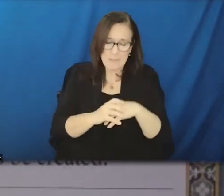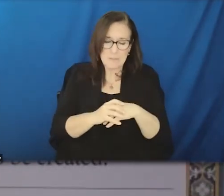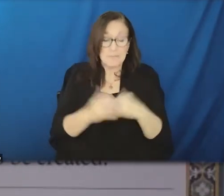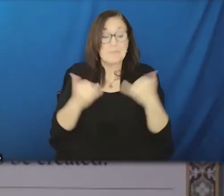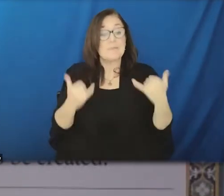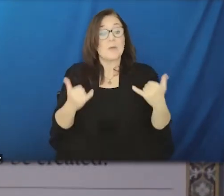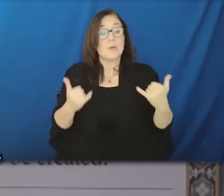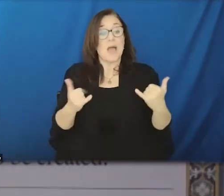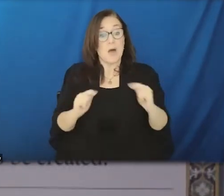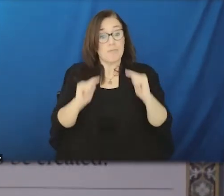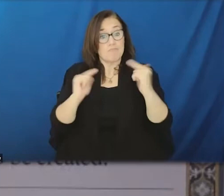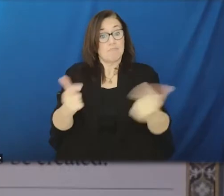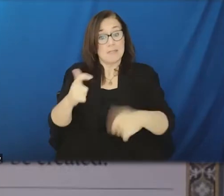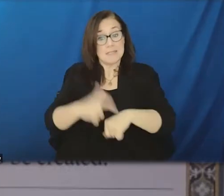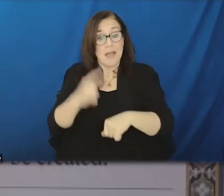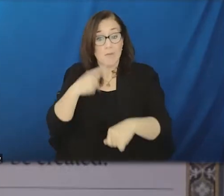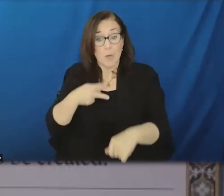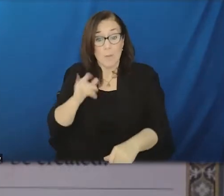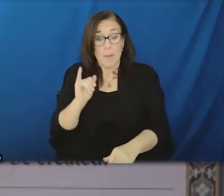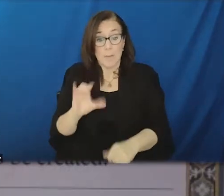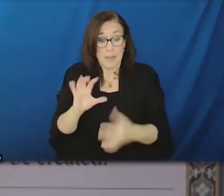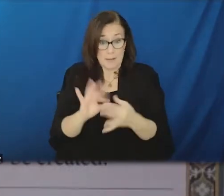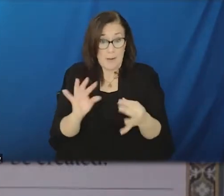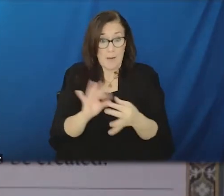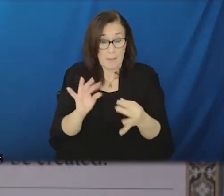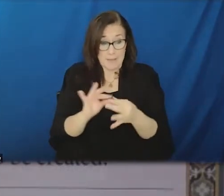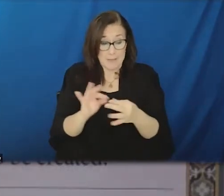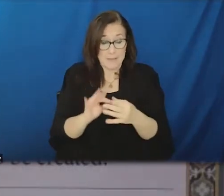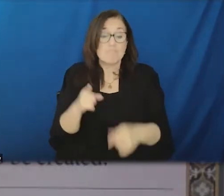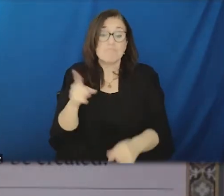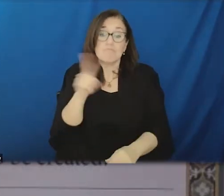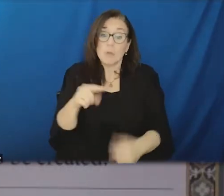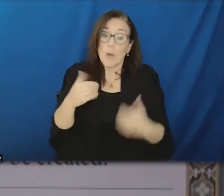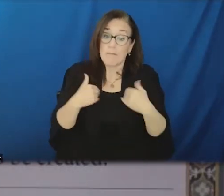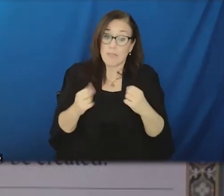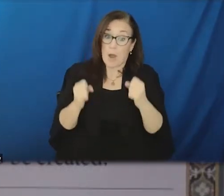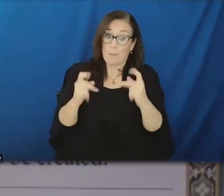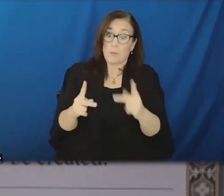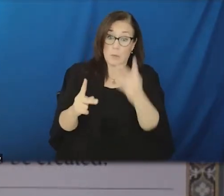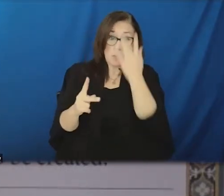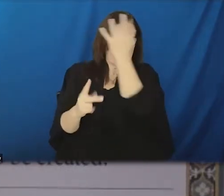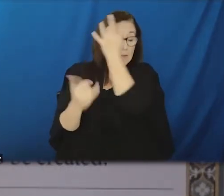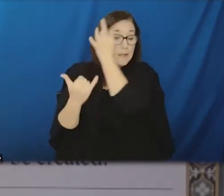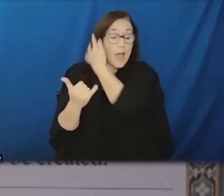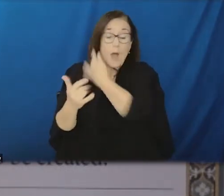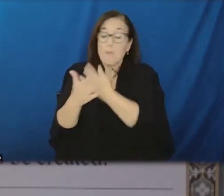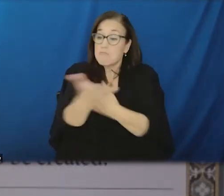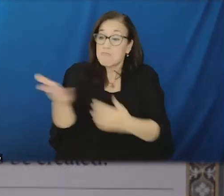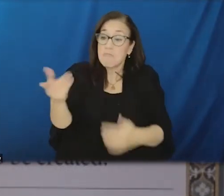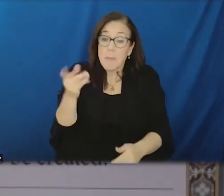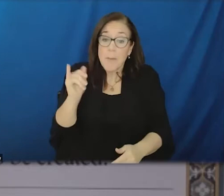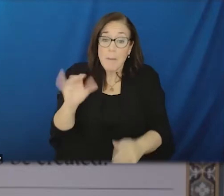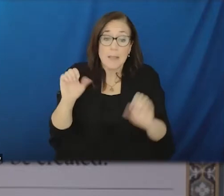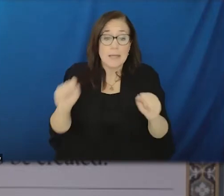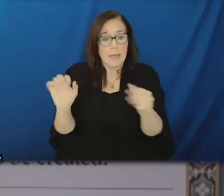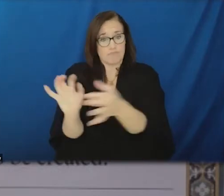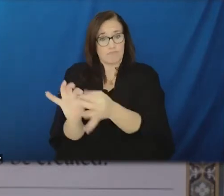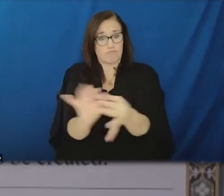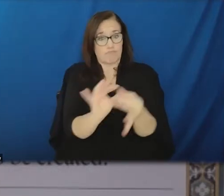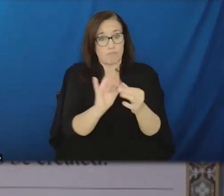for non-agenda items. And this is when you have an opportunity just to have the public tell us their thoughts.